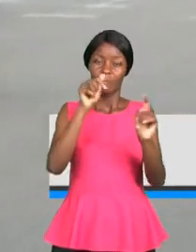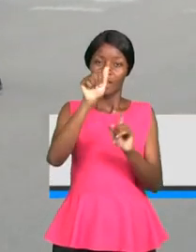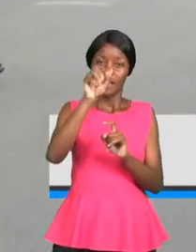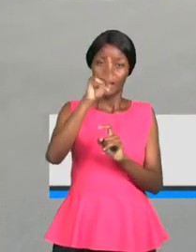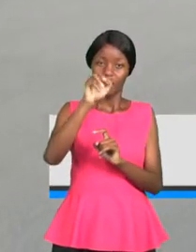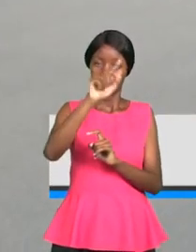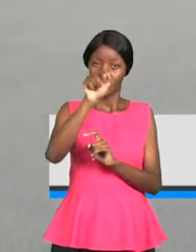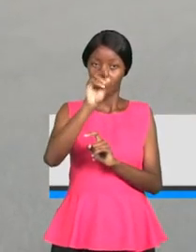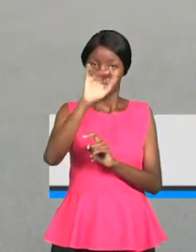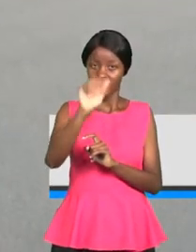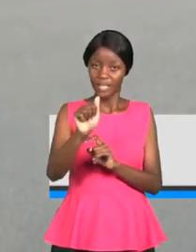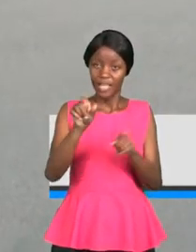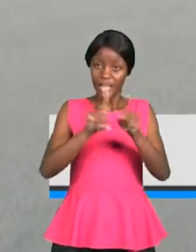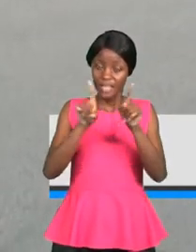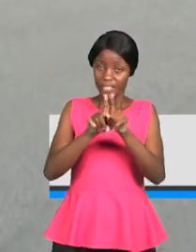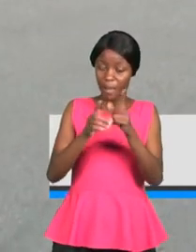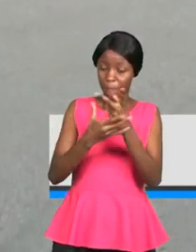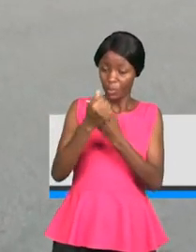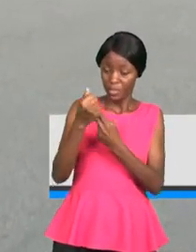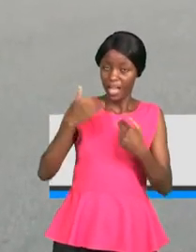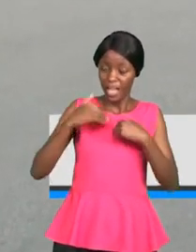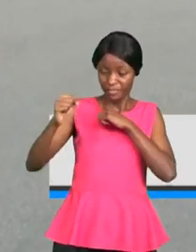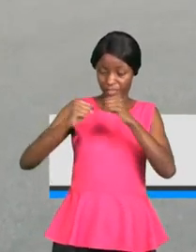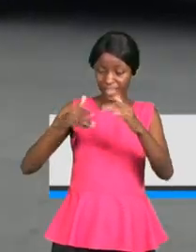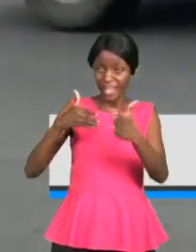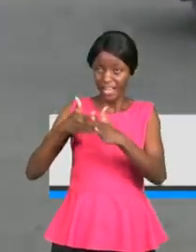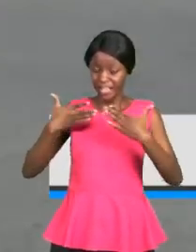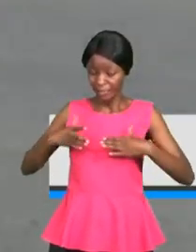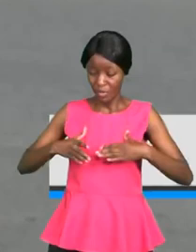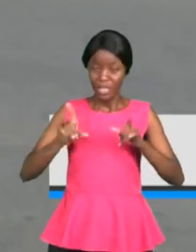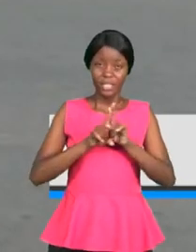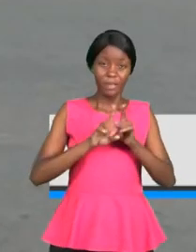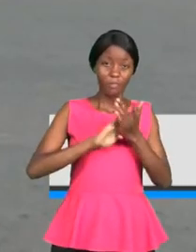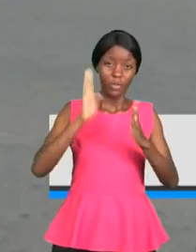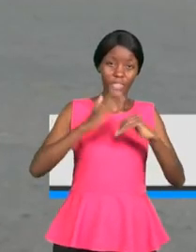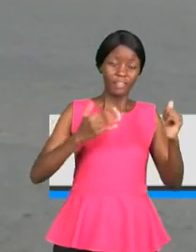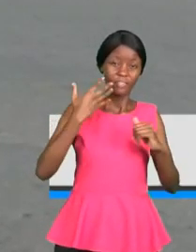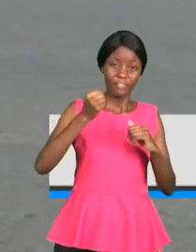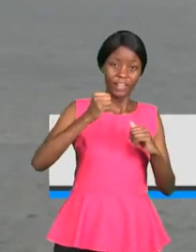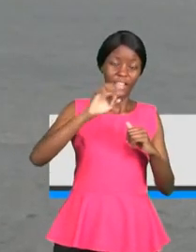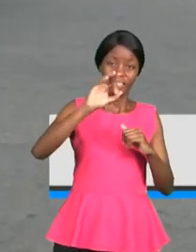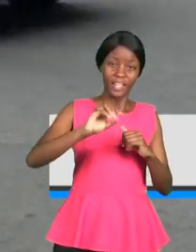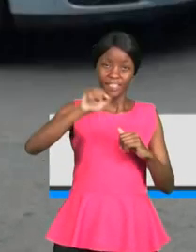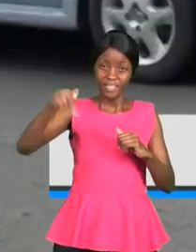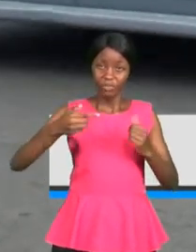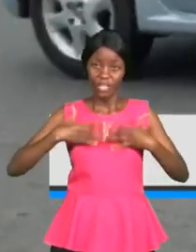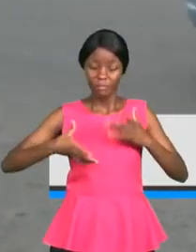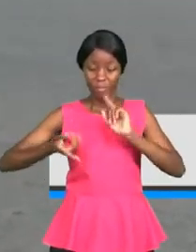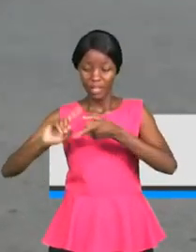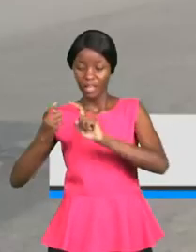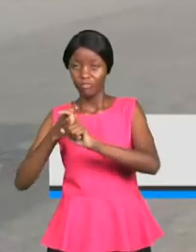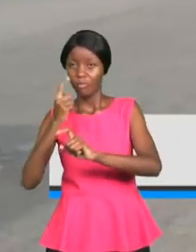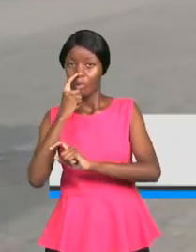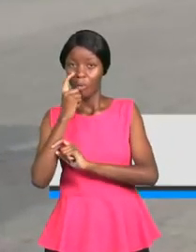Both sides have carried out atrocities against civilians, and more than 530,000 people have fled their